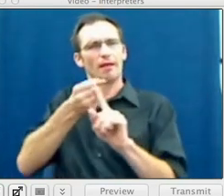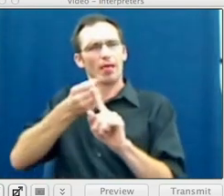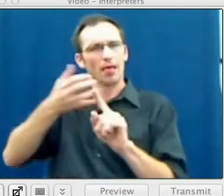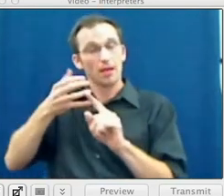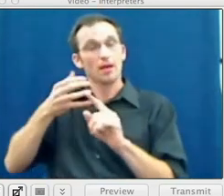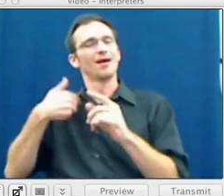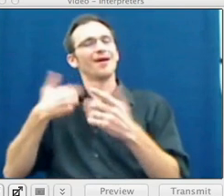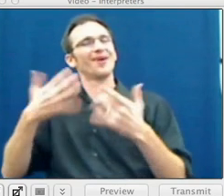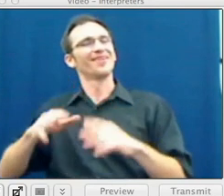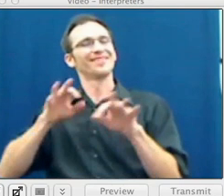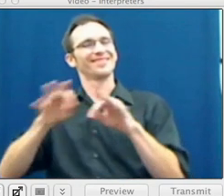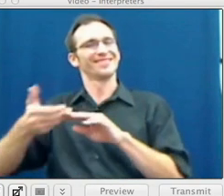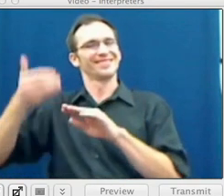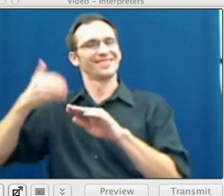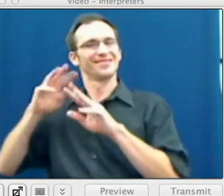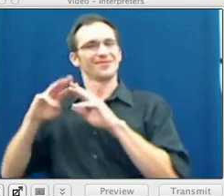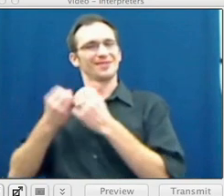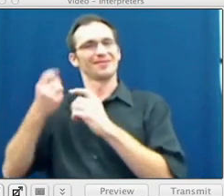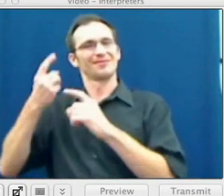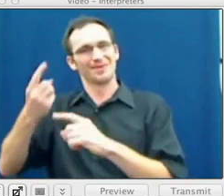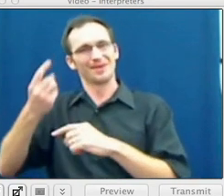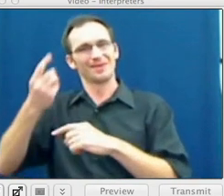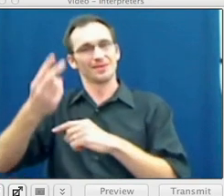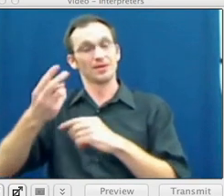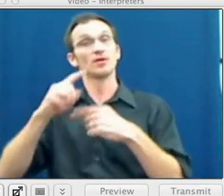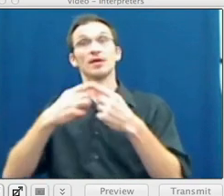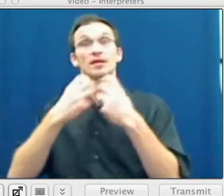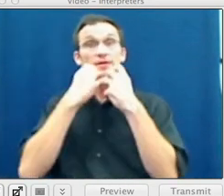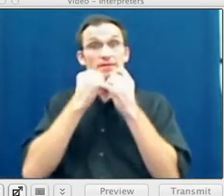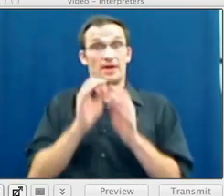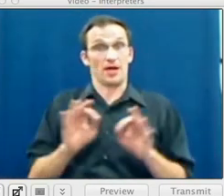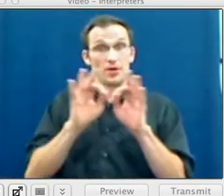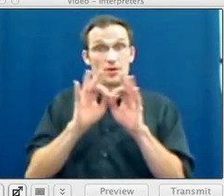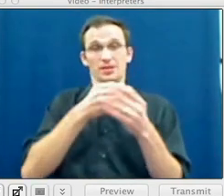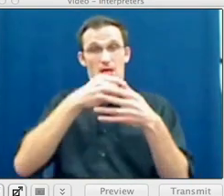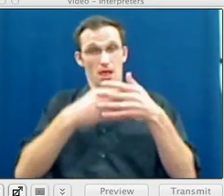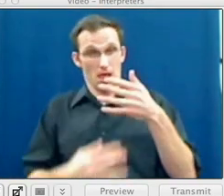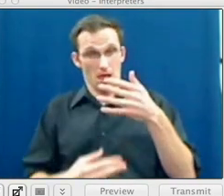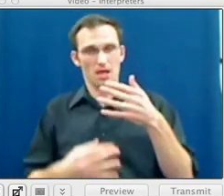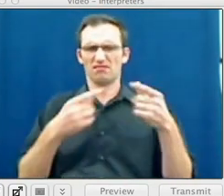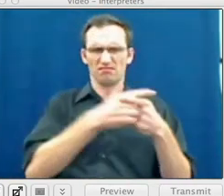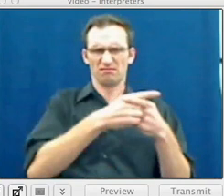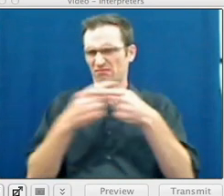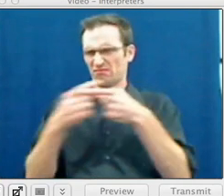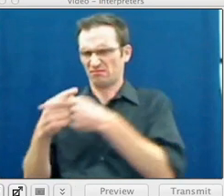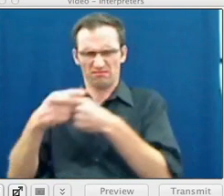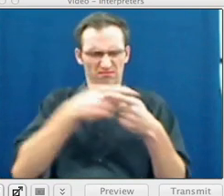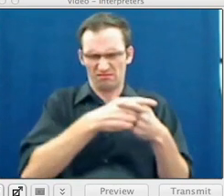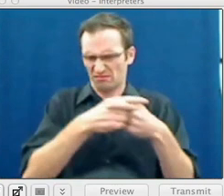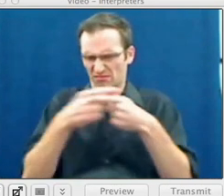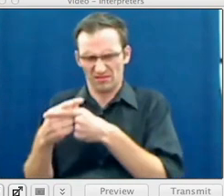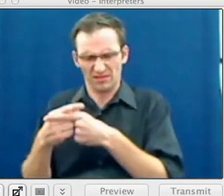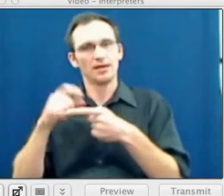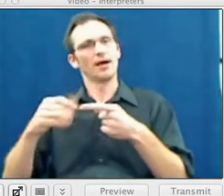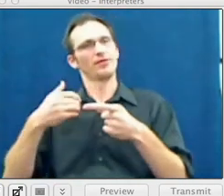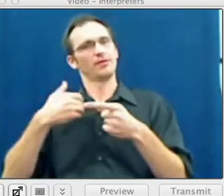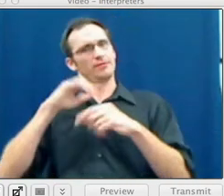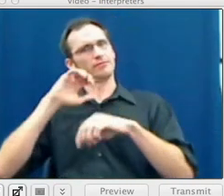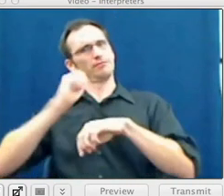presentation, when values come into conflict with one another, you need to have a way of thinking through decisions where you